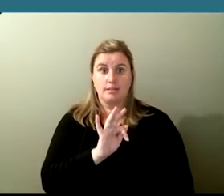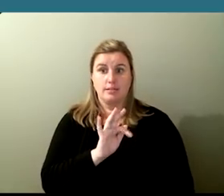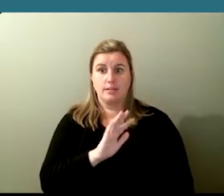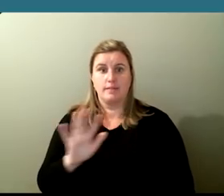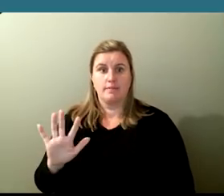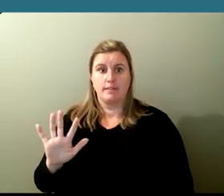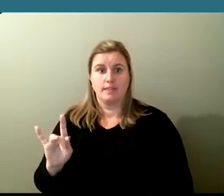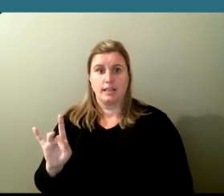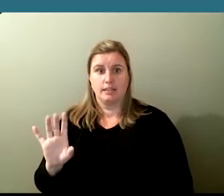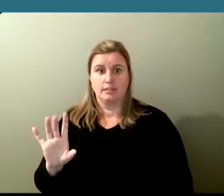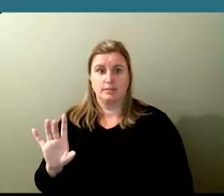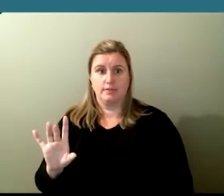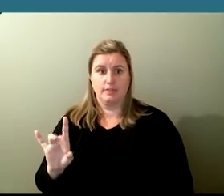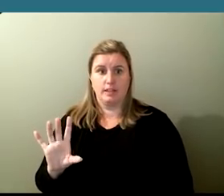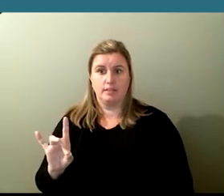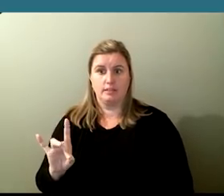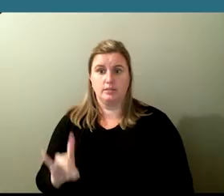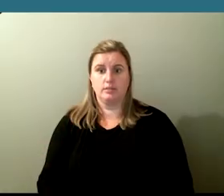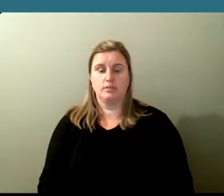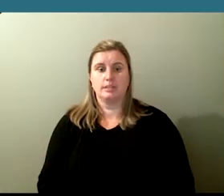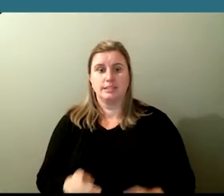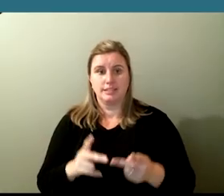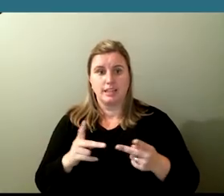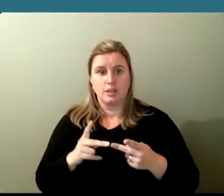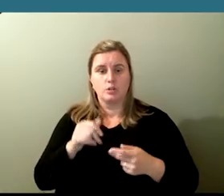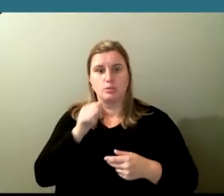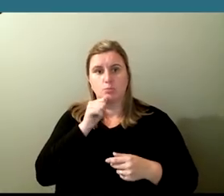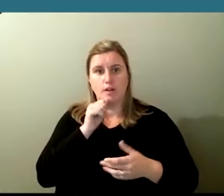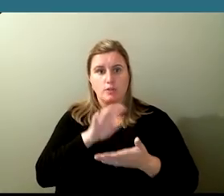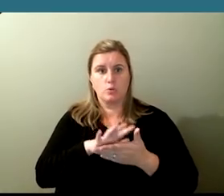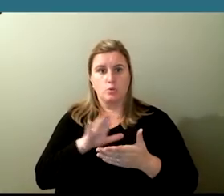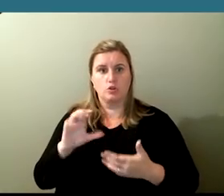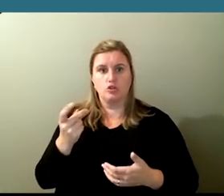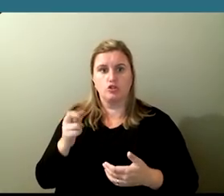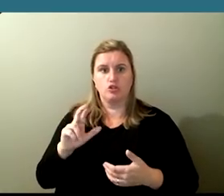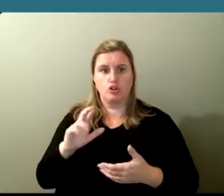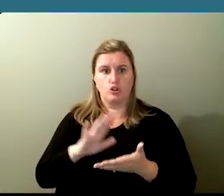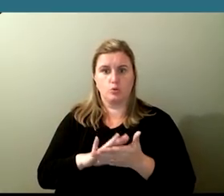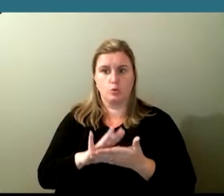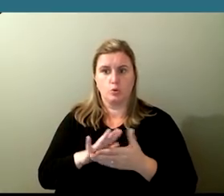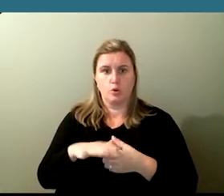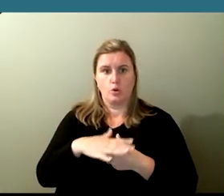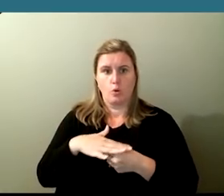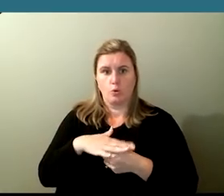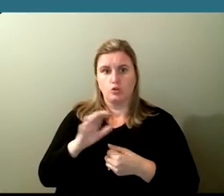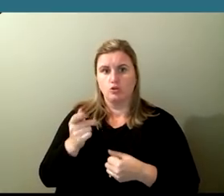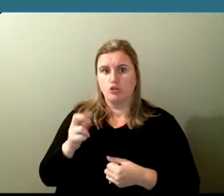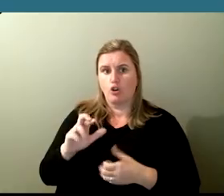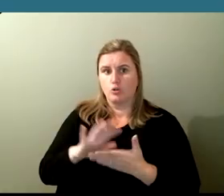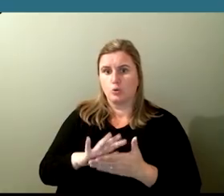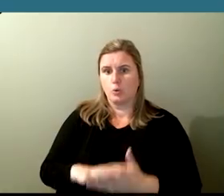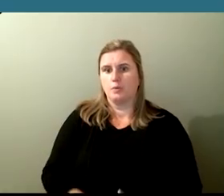years of age. The setting was a private school and a charter school, a local charter school.